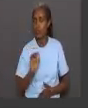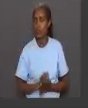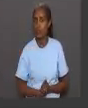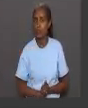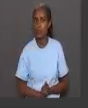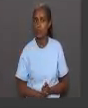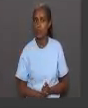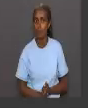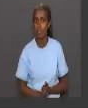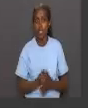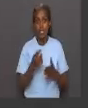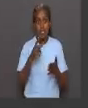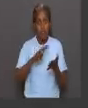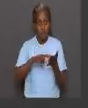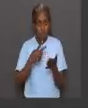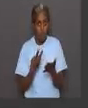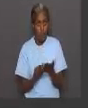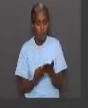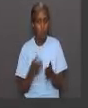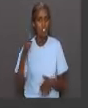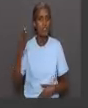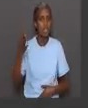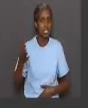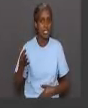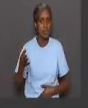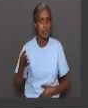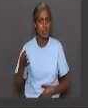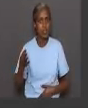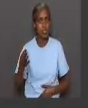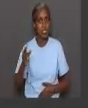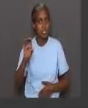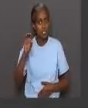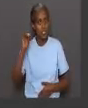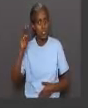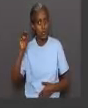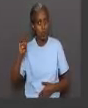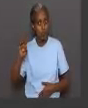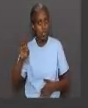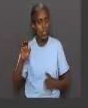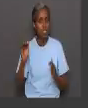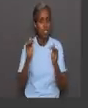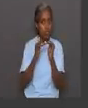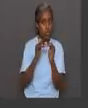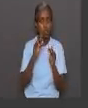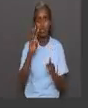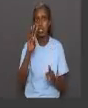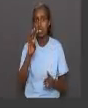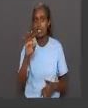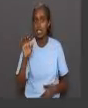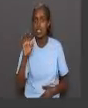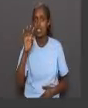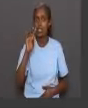672. The volume of the frustum of this cone is